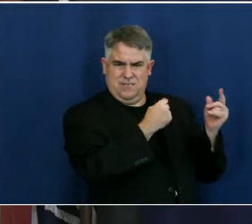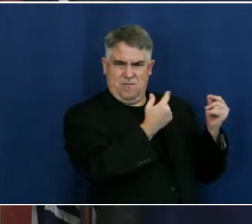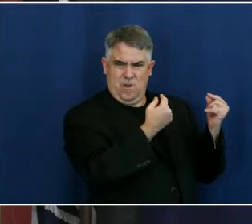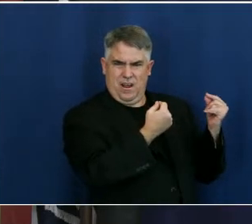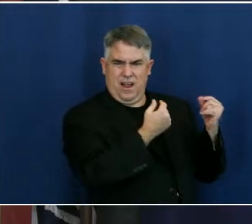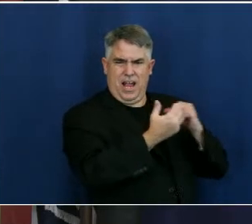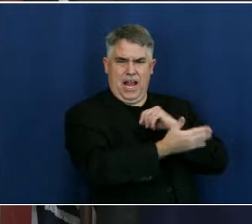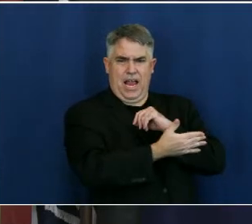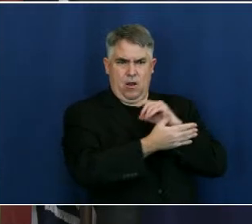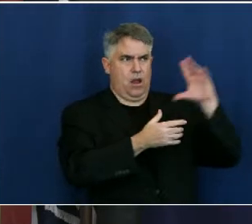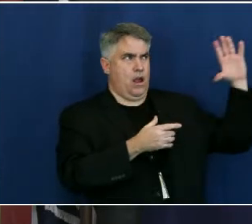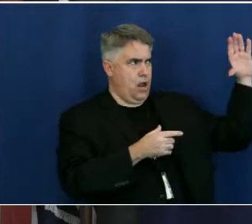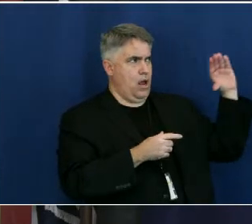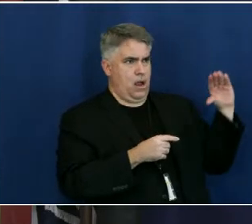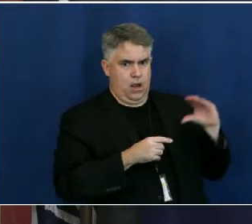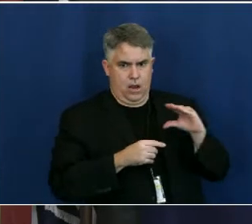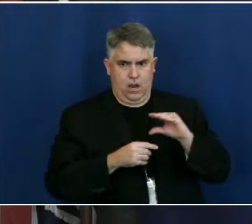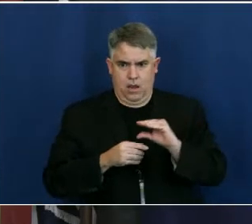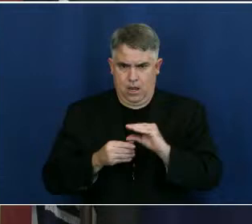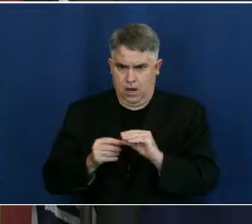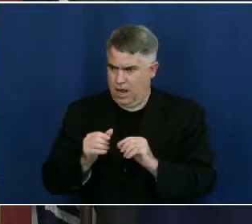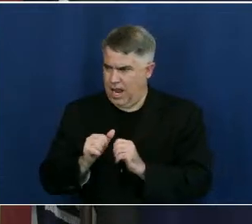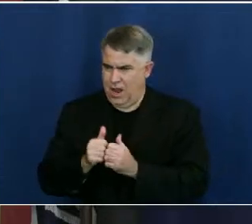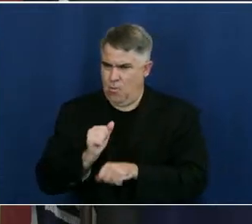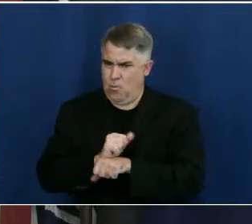do these one at a time.